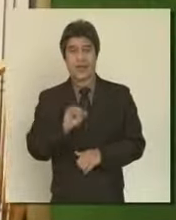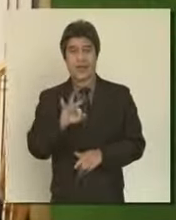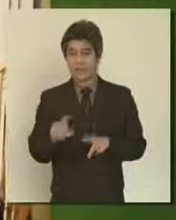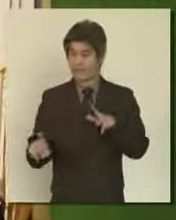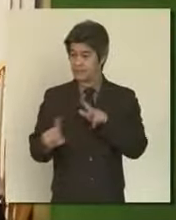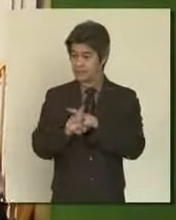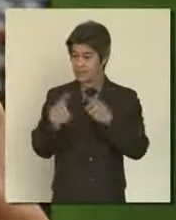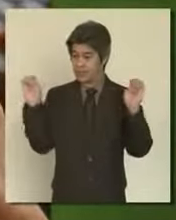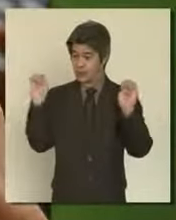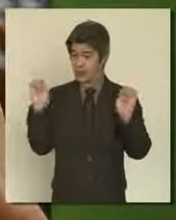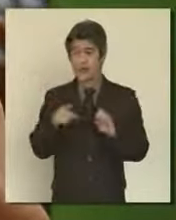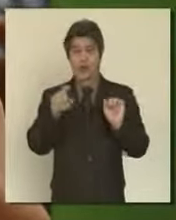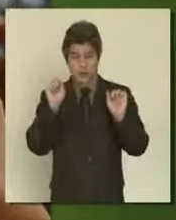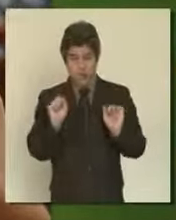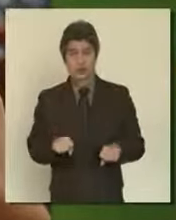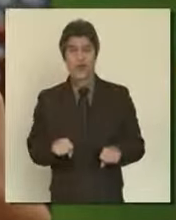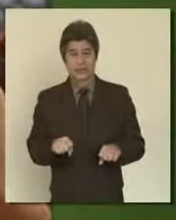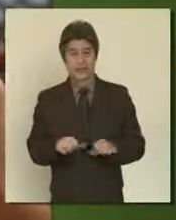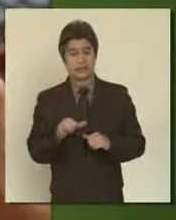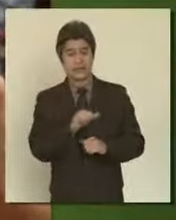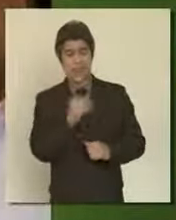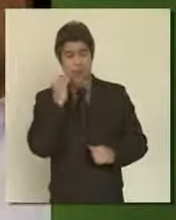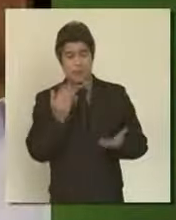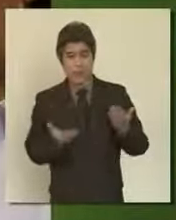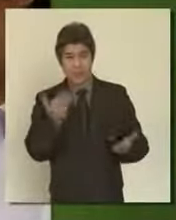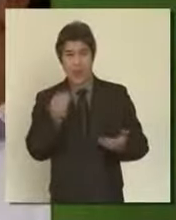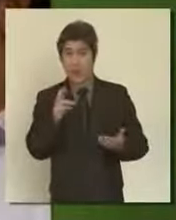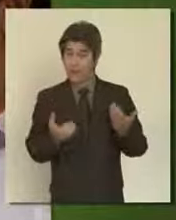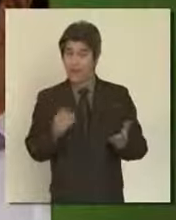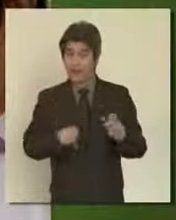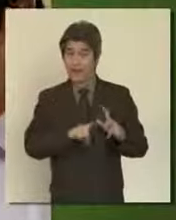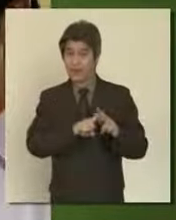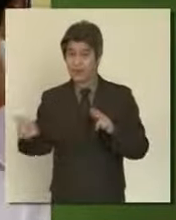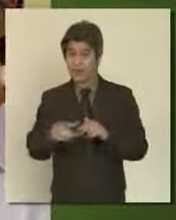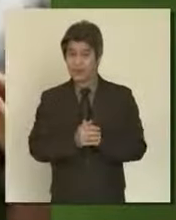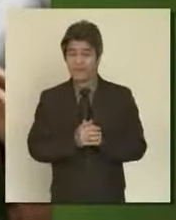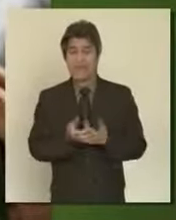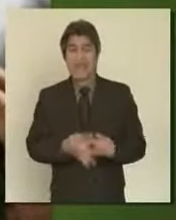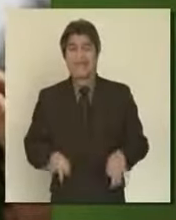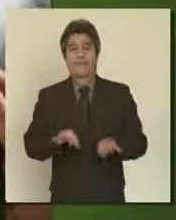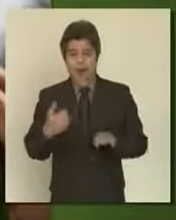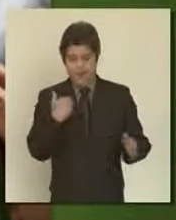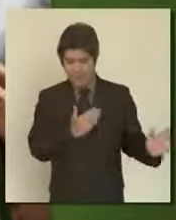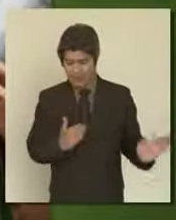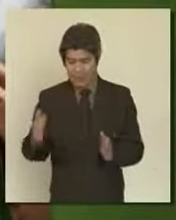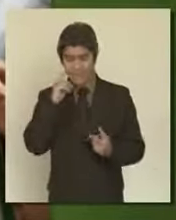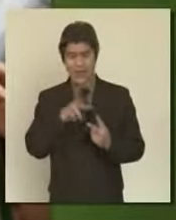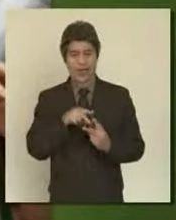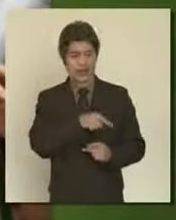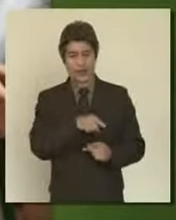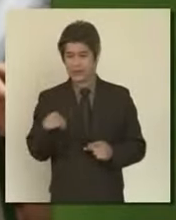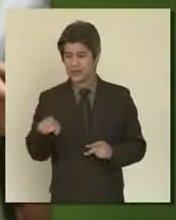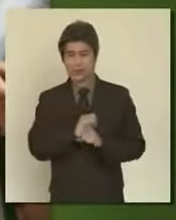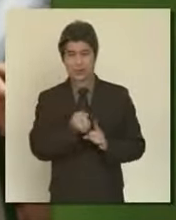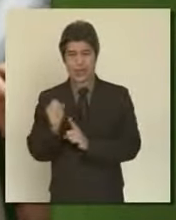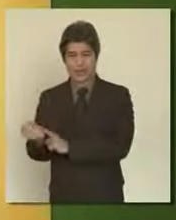In the case of an emergency, you may be able to stay in your home or you may have to evacuate. It's important to have a plan for either